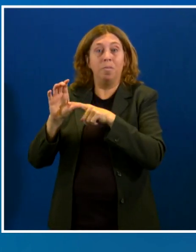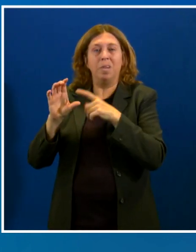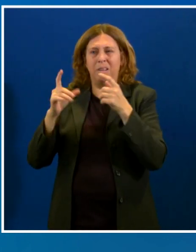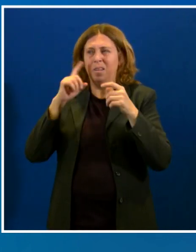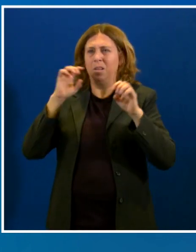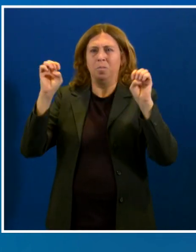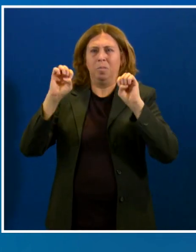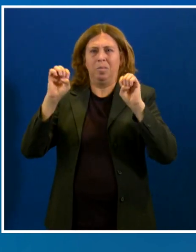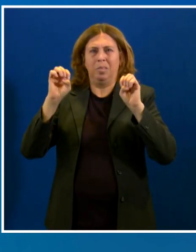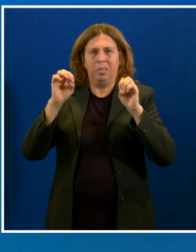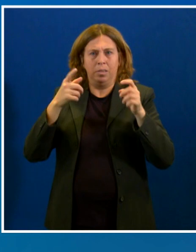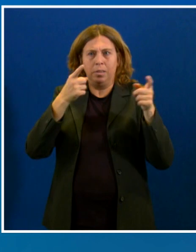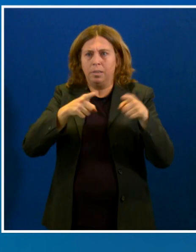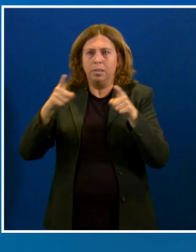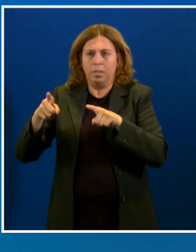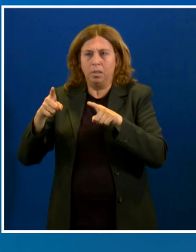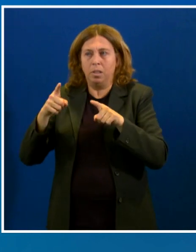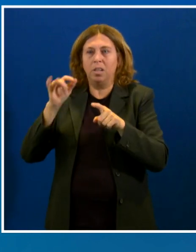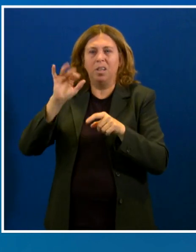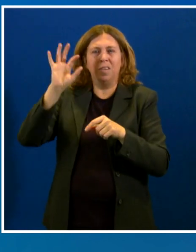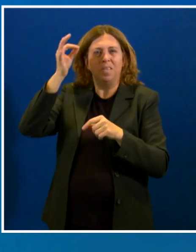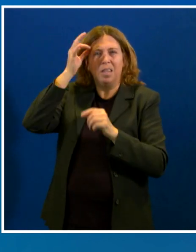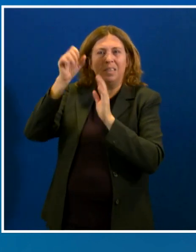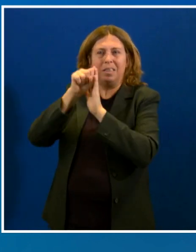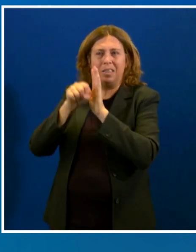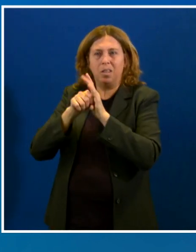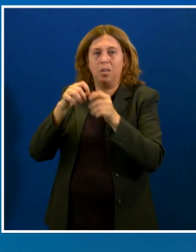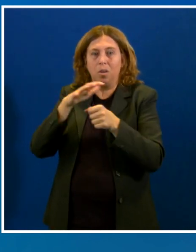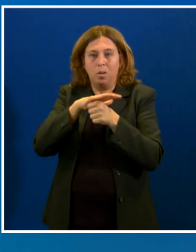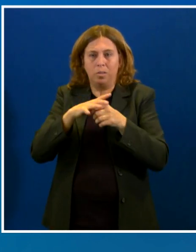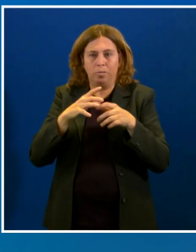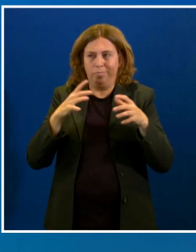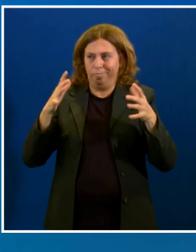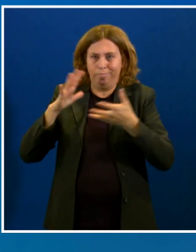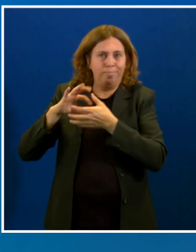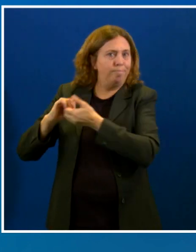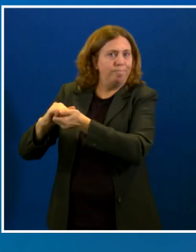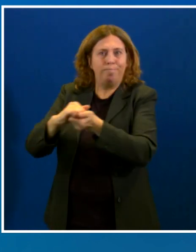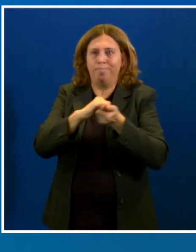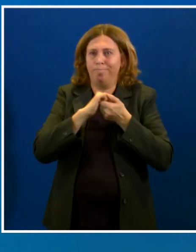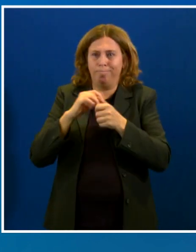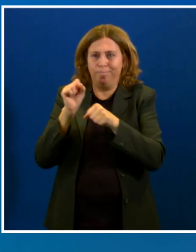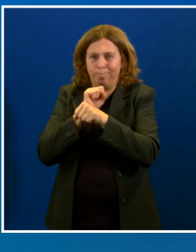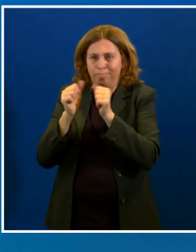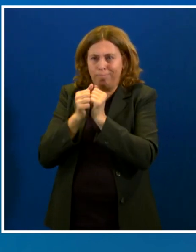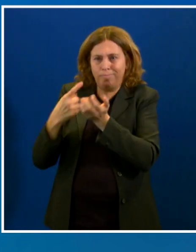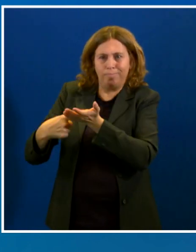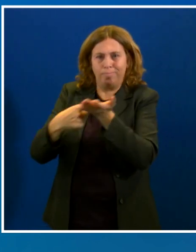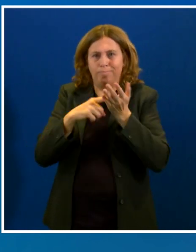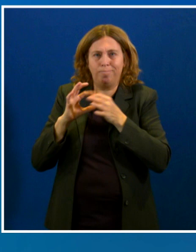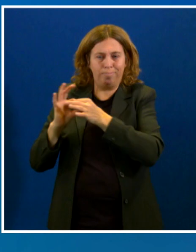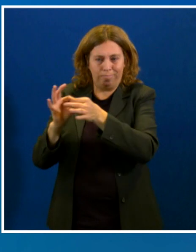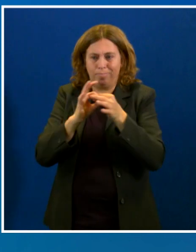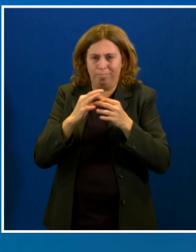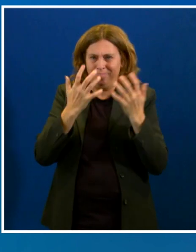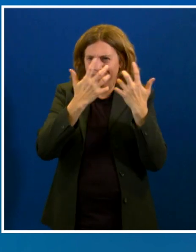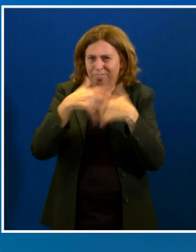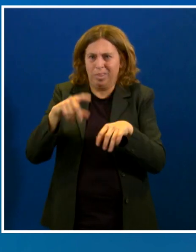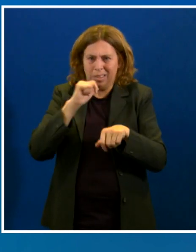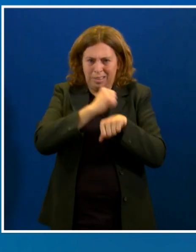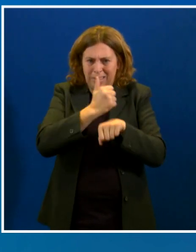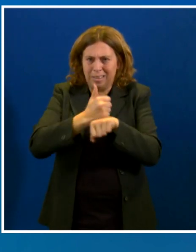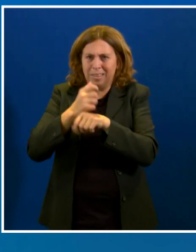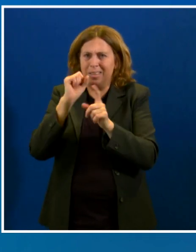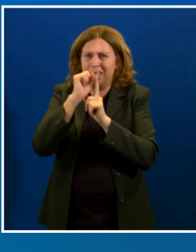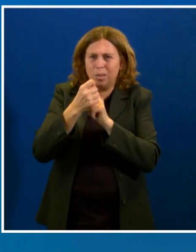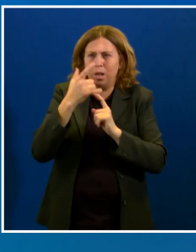representatives experienced in handling complex emergency incidents to help them get a mass vaccination